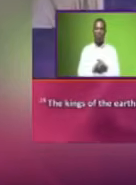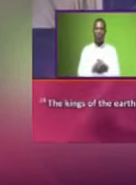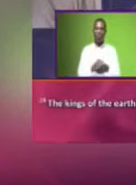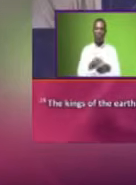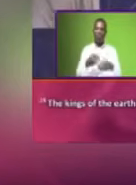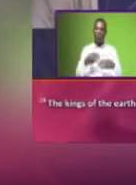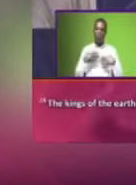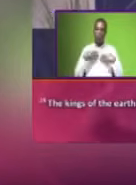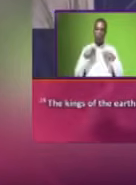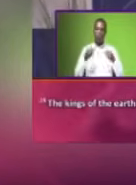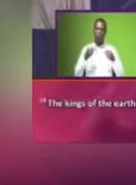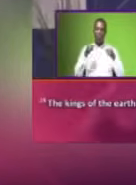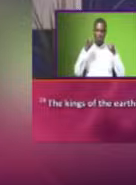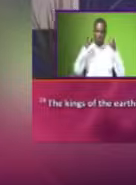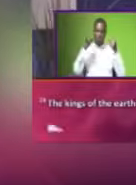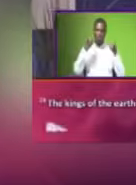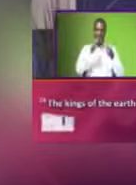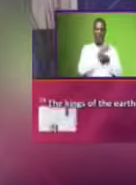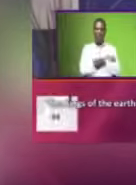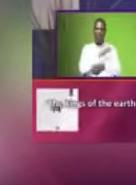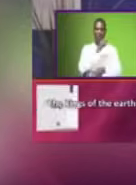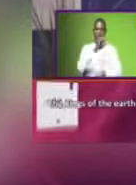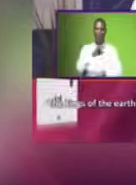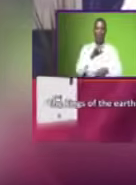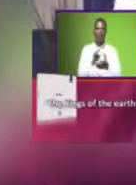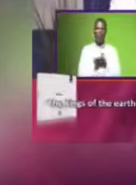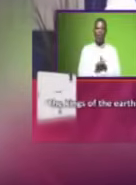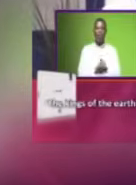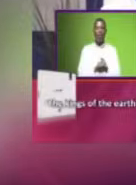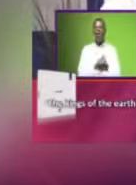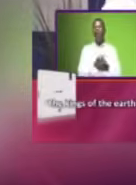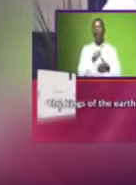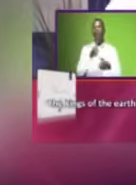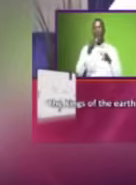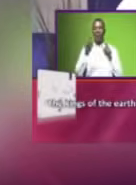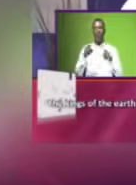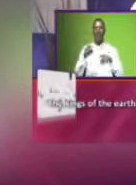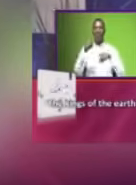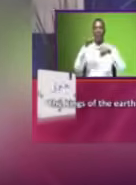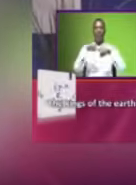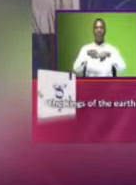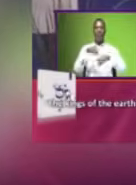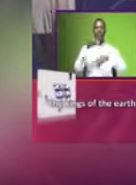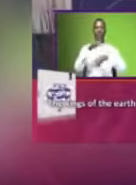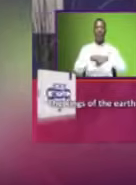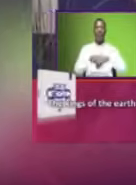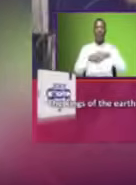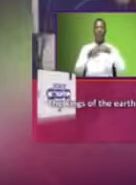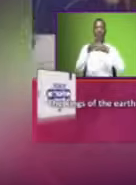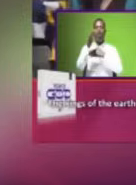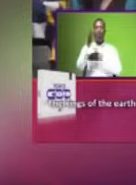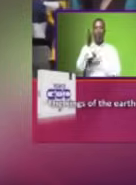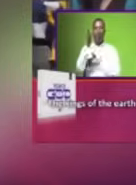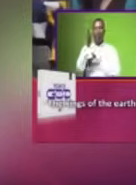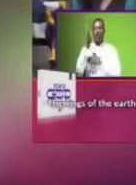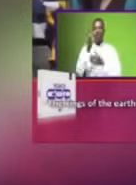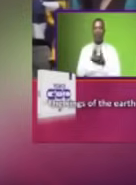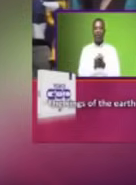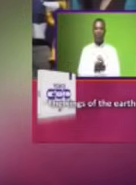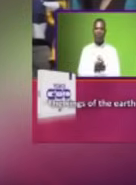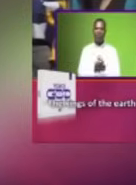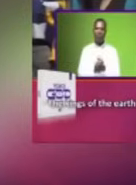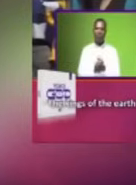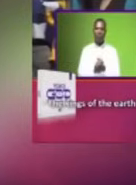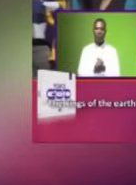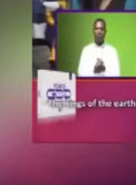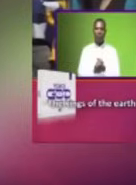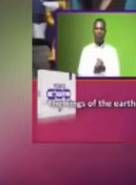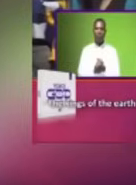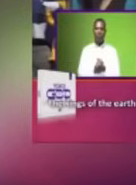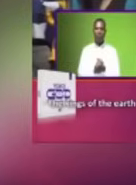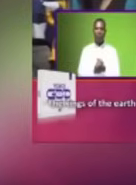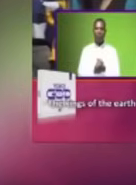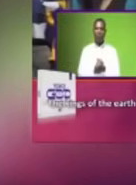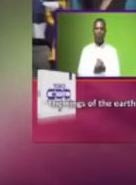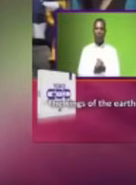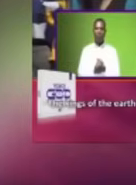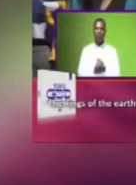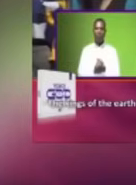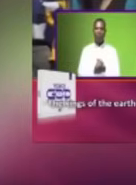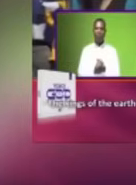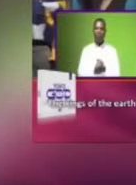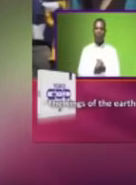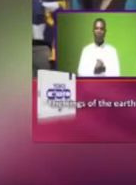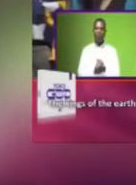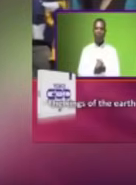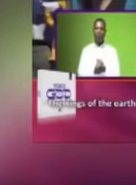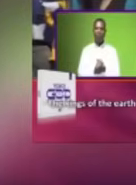it. Or be empowered. Yes. He that relies on God Almighty shall never be put